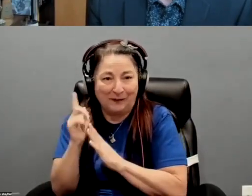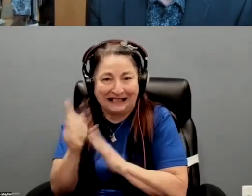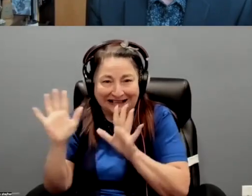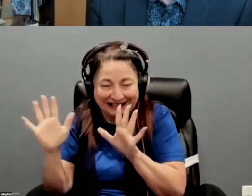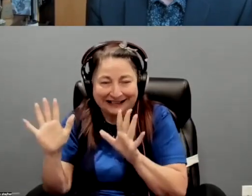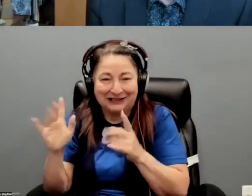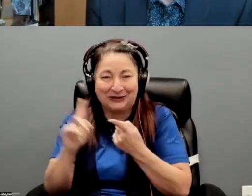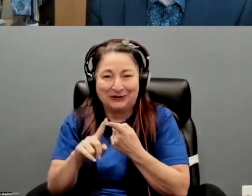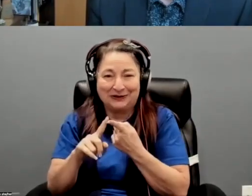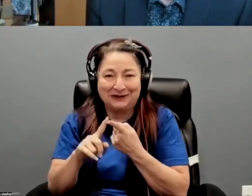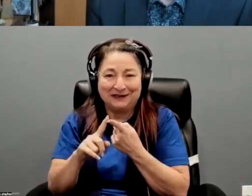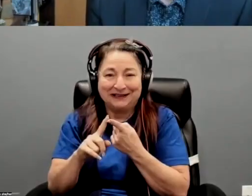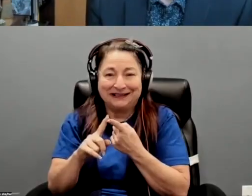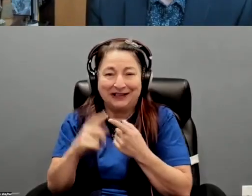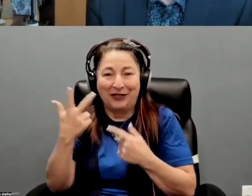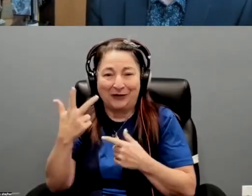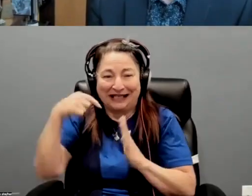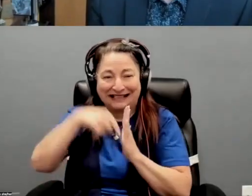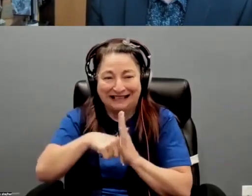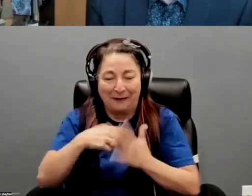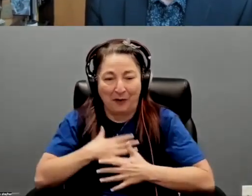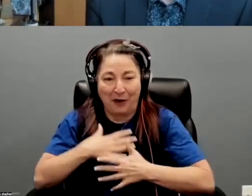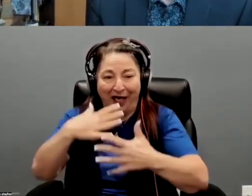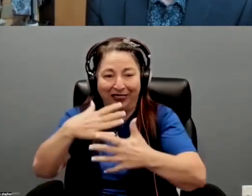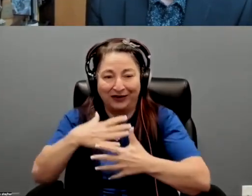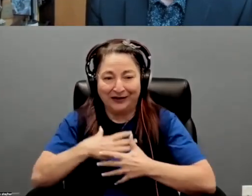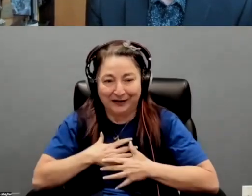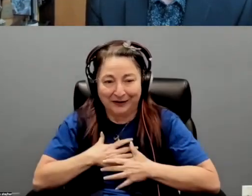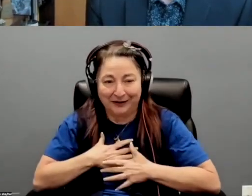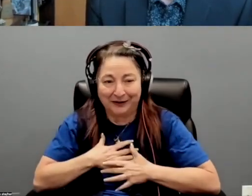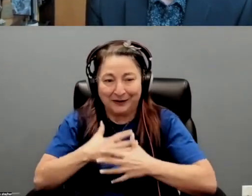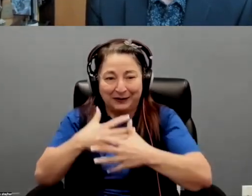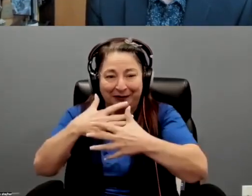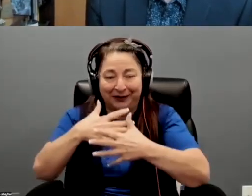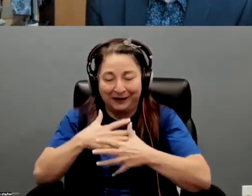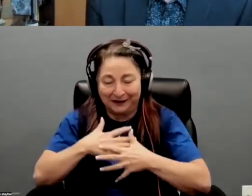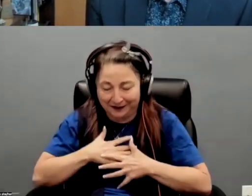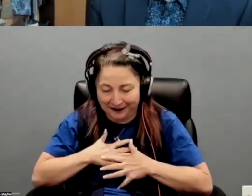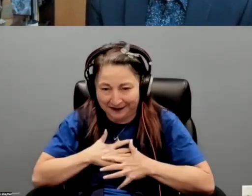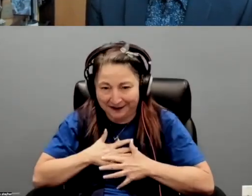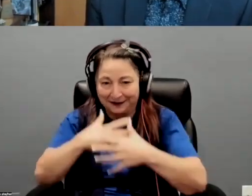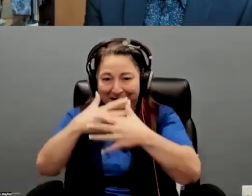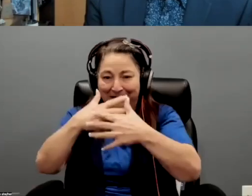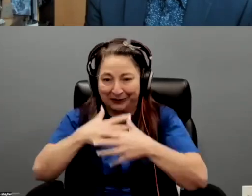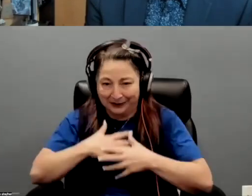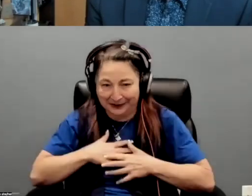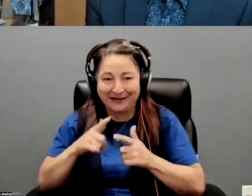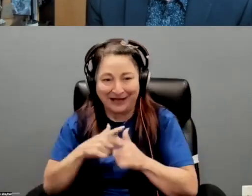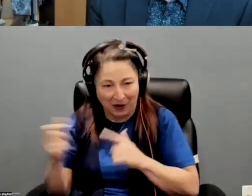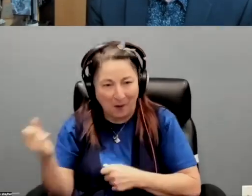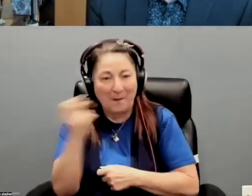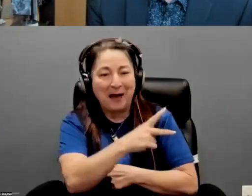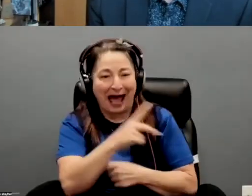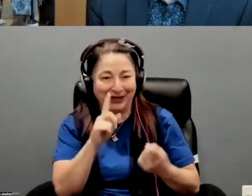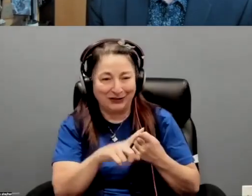just take 3 deep breaths in, 3 deep breaths out, and then go back to the space that I was in. So